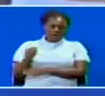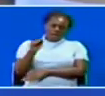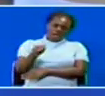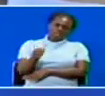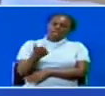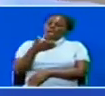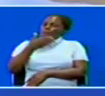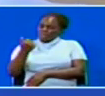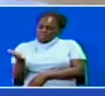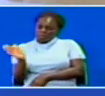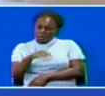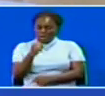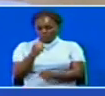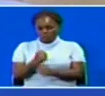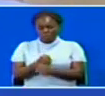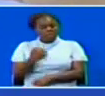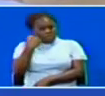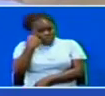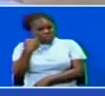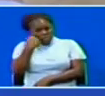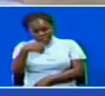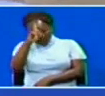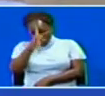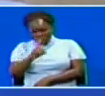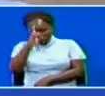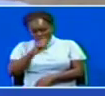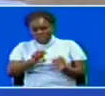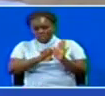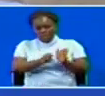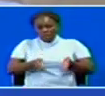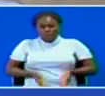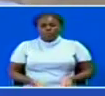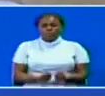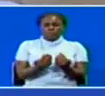kazini ili magonjwa makubwa kubwa kama mambo ya maternity